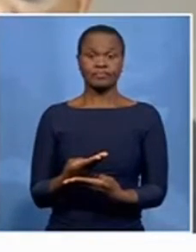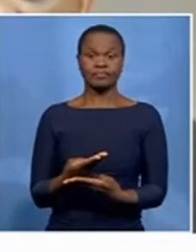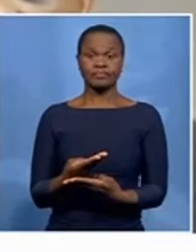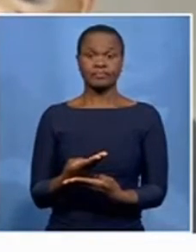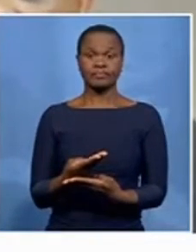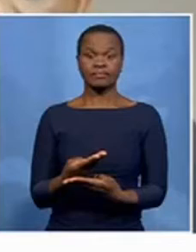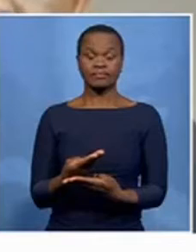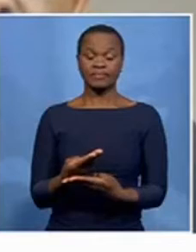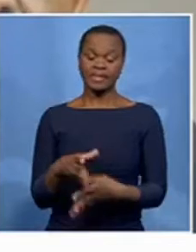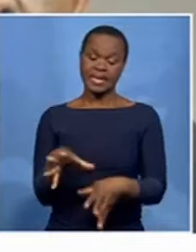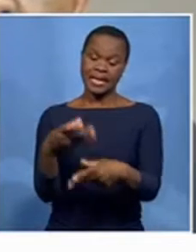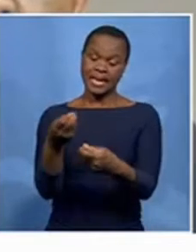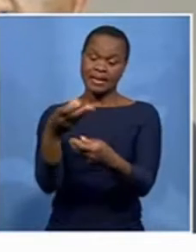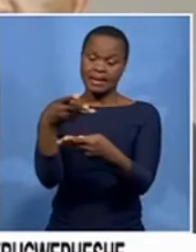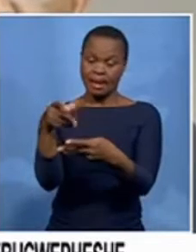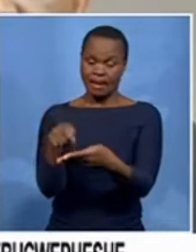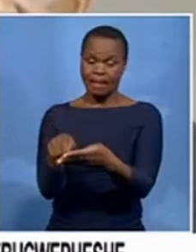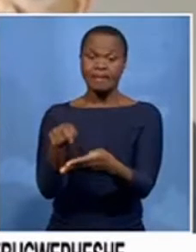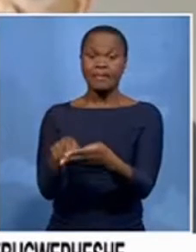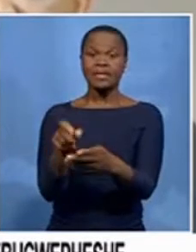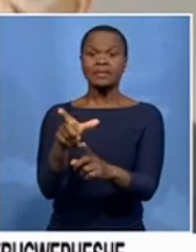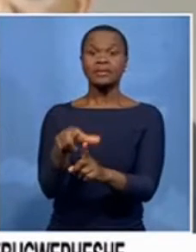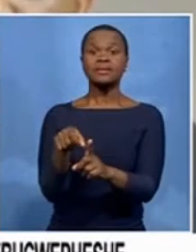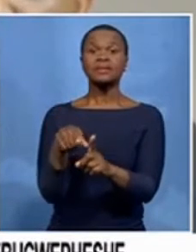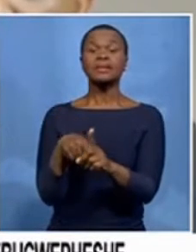an applicant who